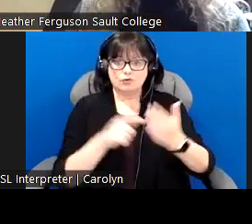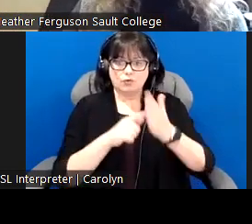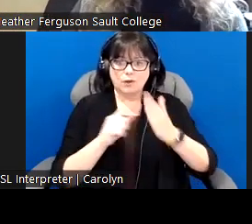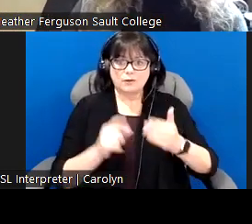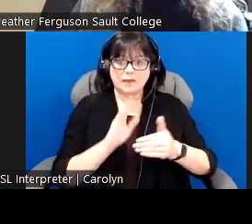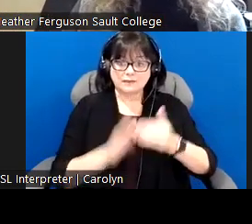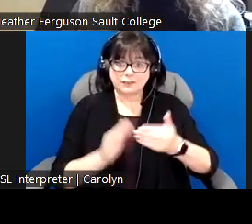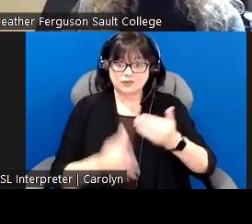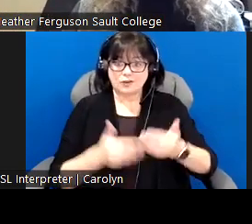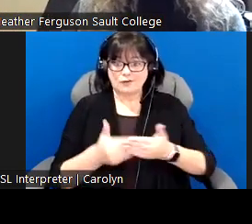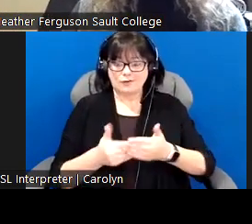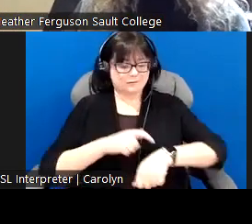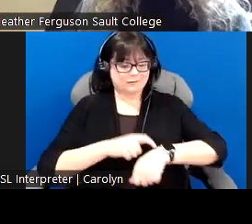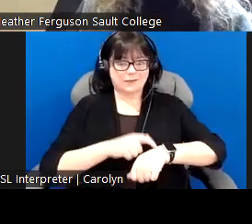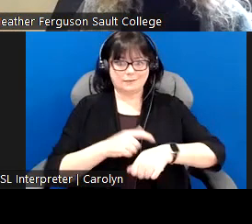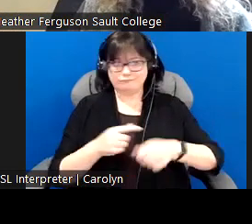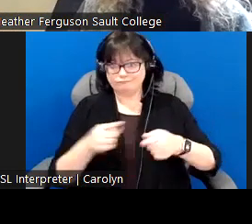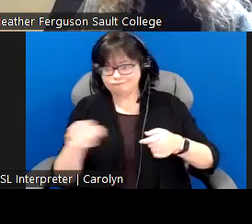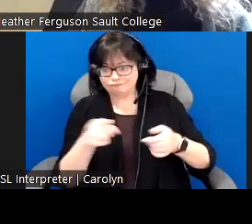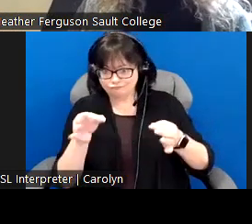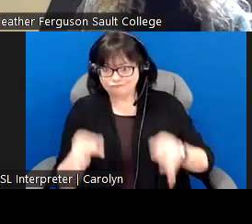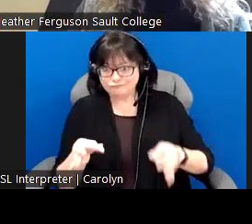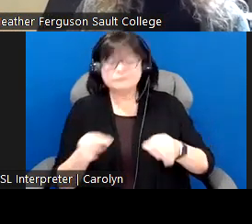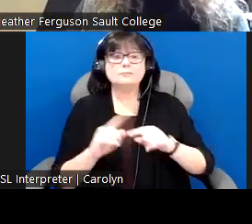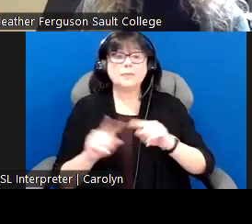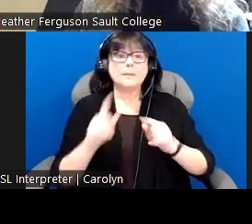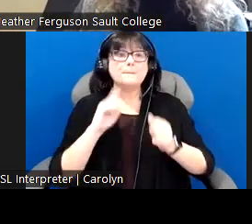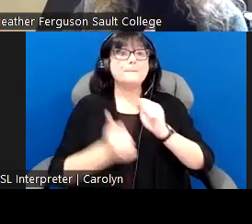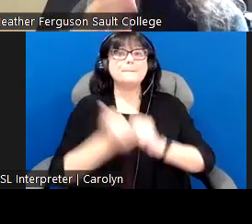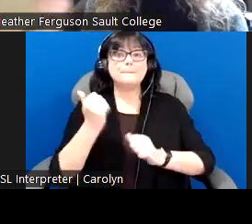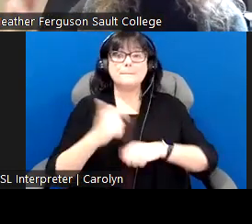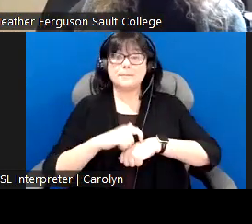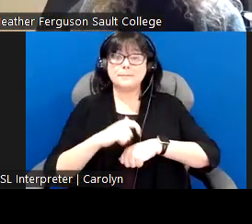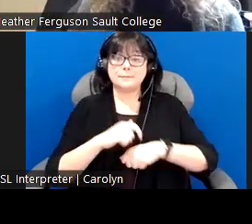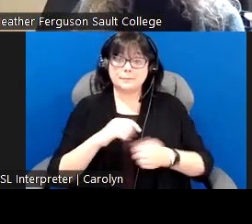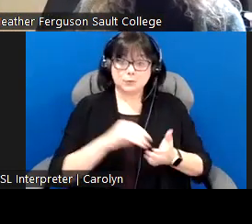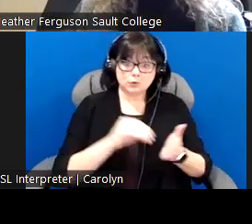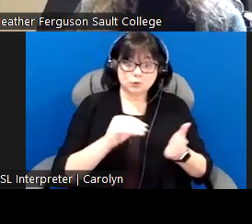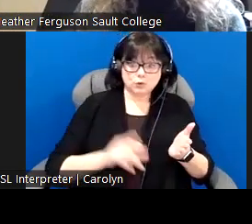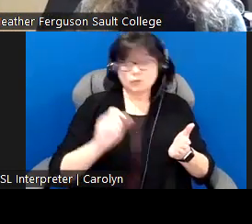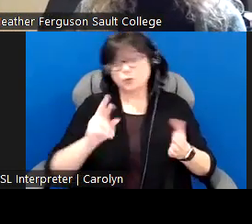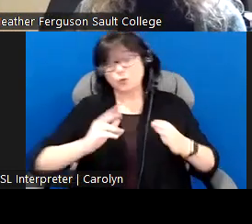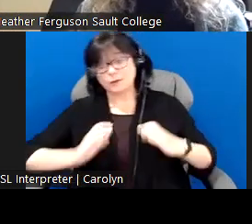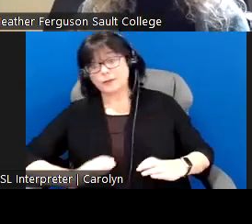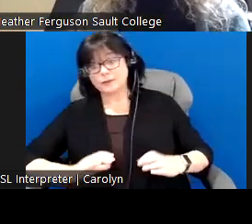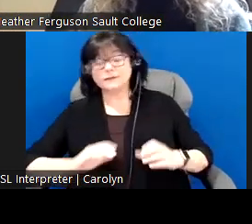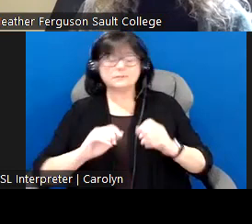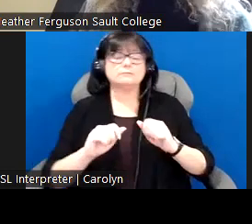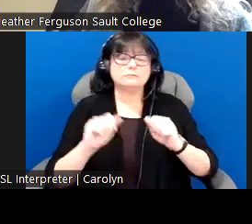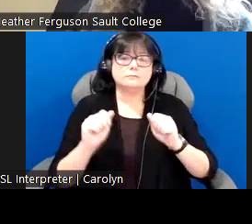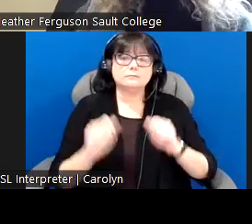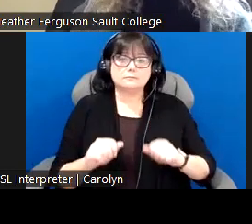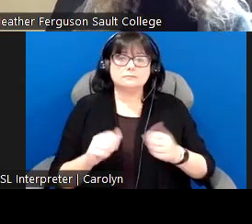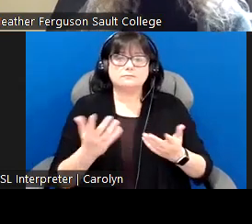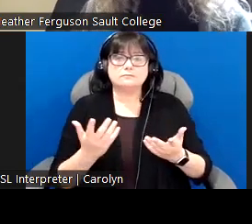to you. But generally speaking, the students or the clients have the opportunity to put their testing in